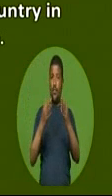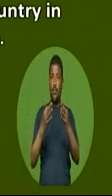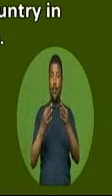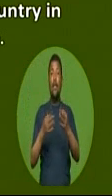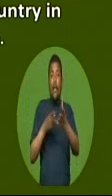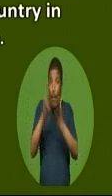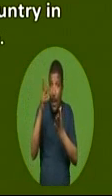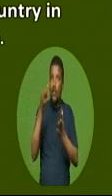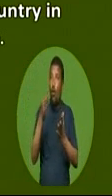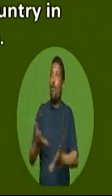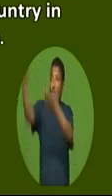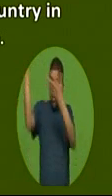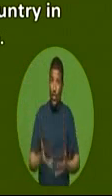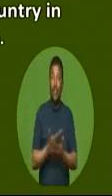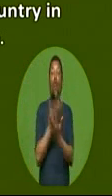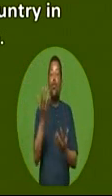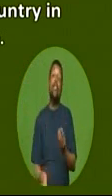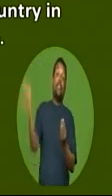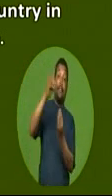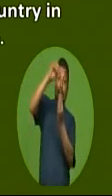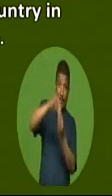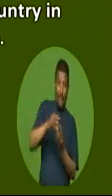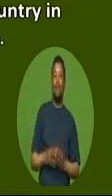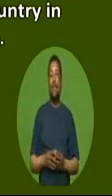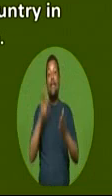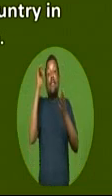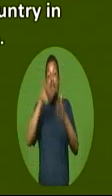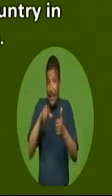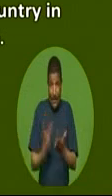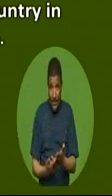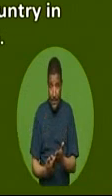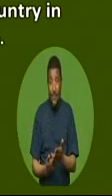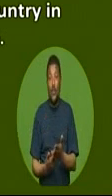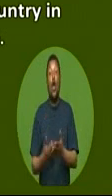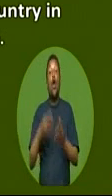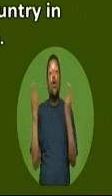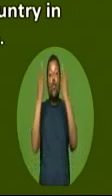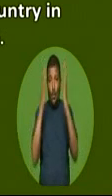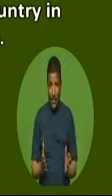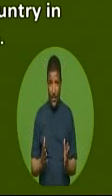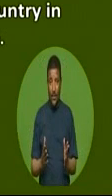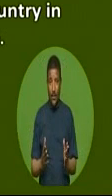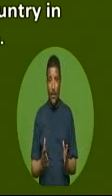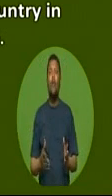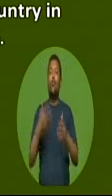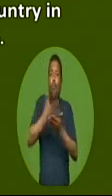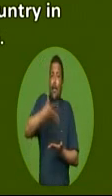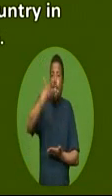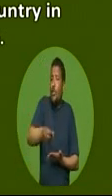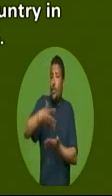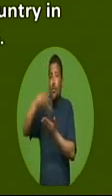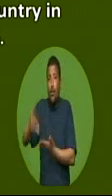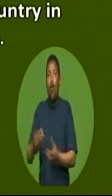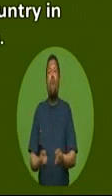of the imported good increases. Thus, consumers opt to purchase